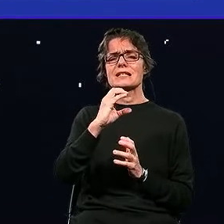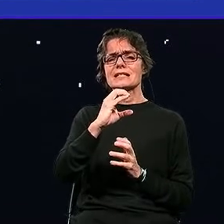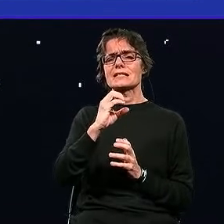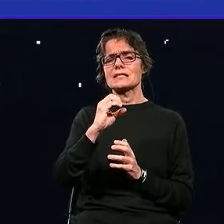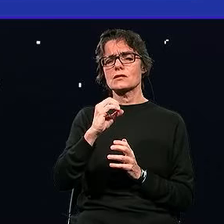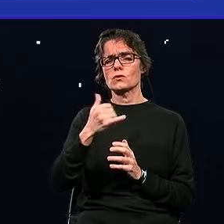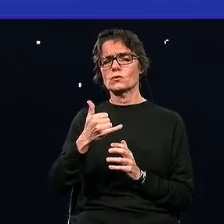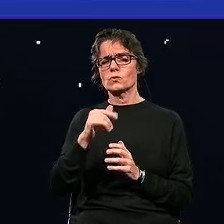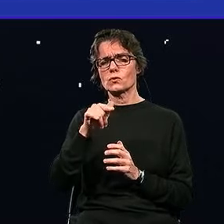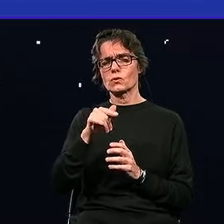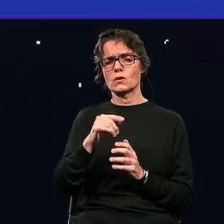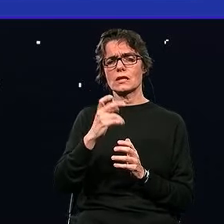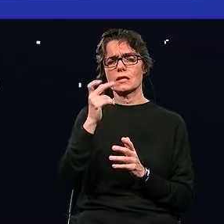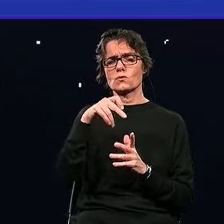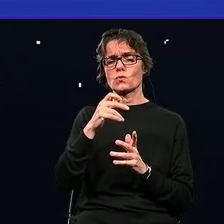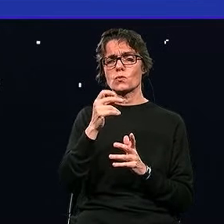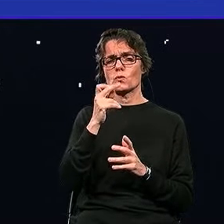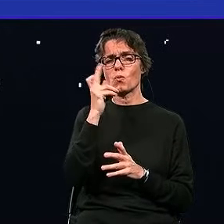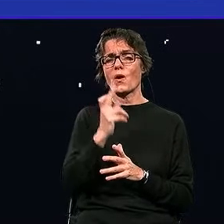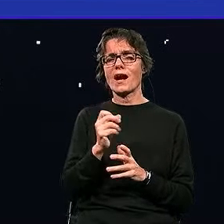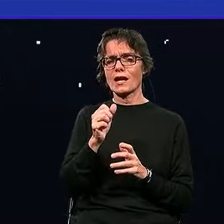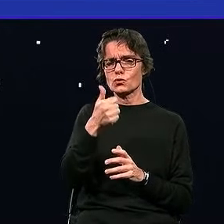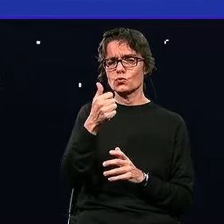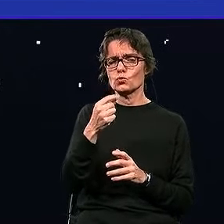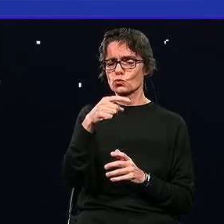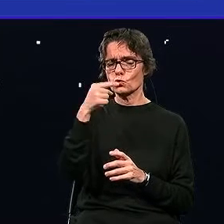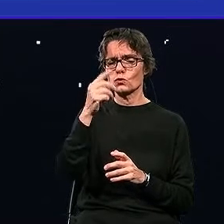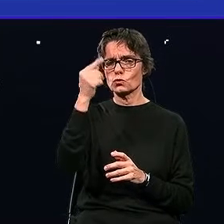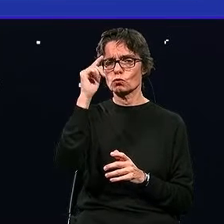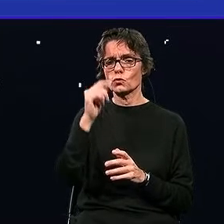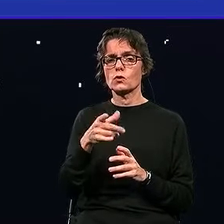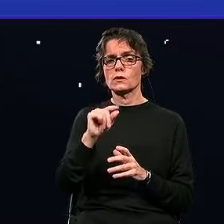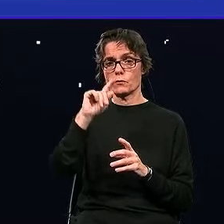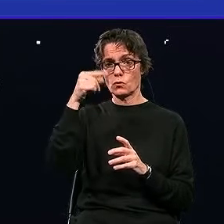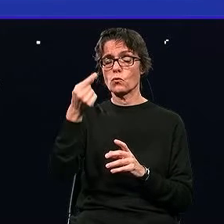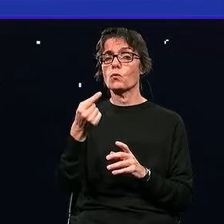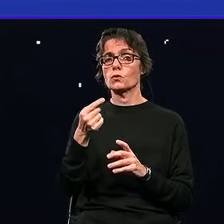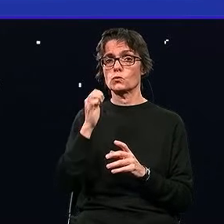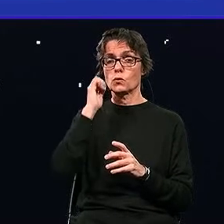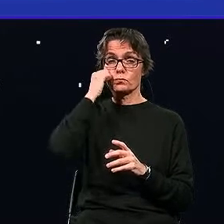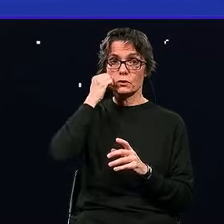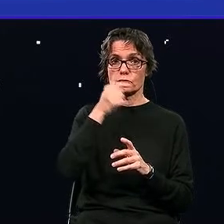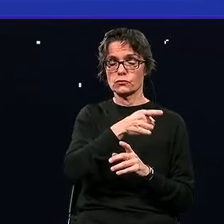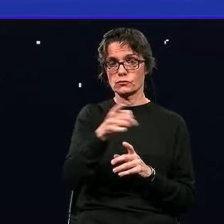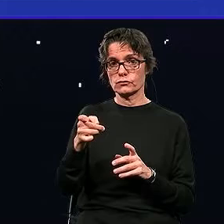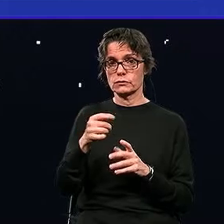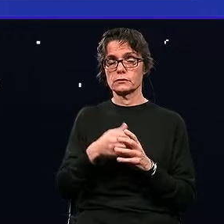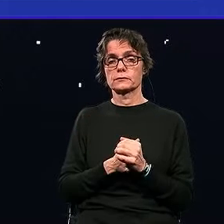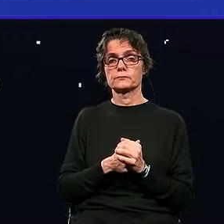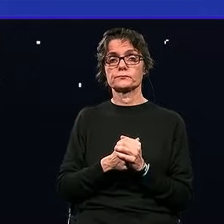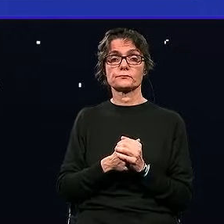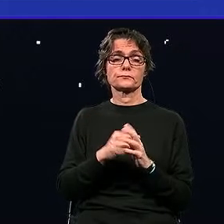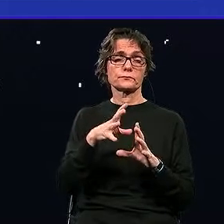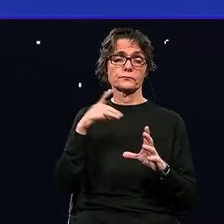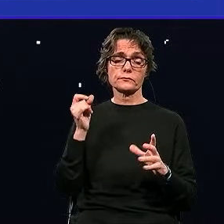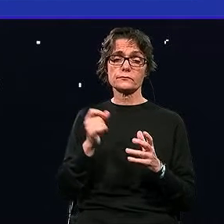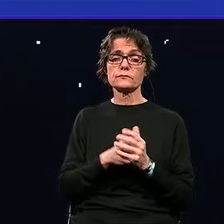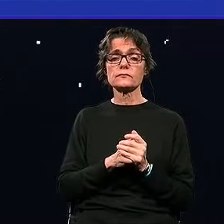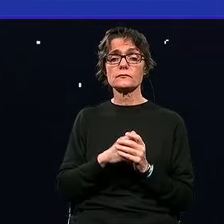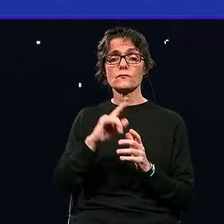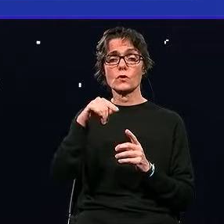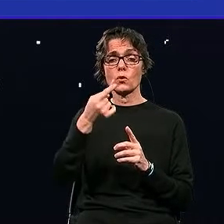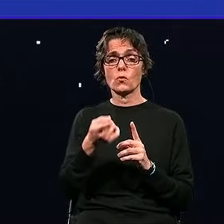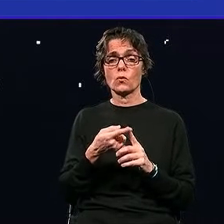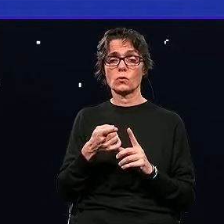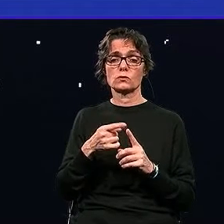gas. 40 billion isn't the only or the full scale of the challenge. We have emissions coming from methane, we have